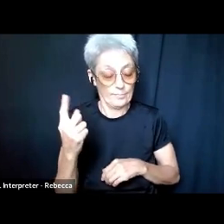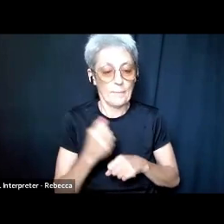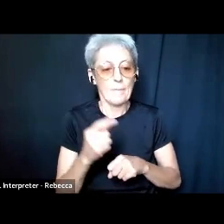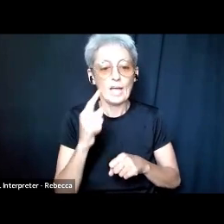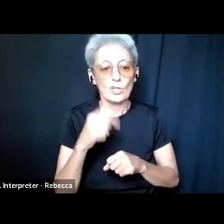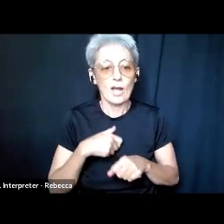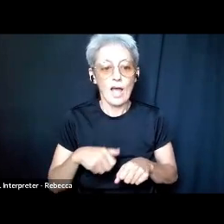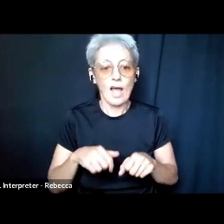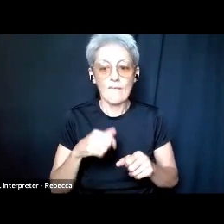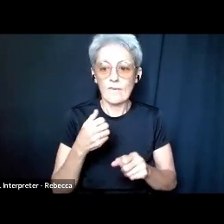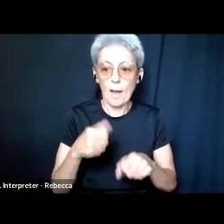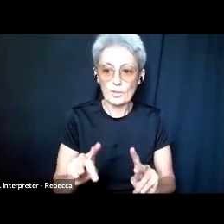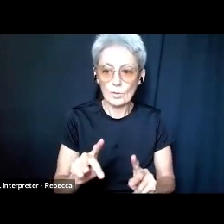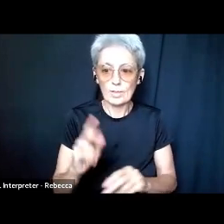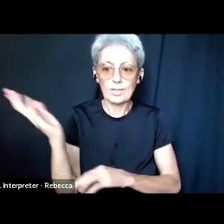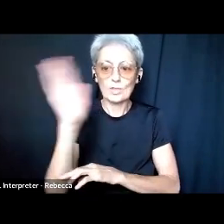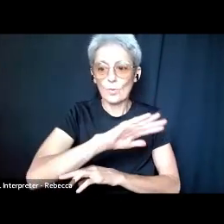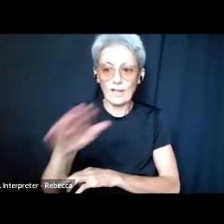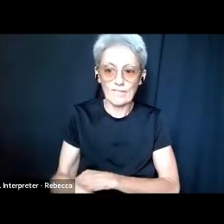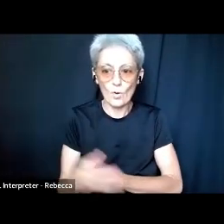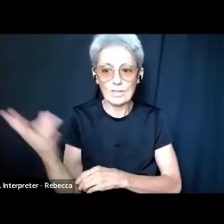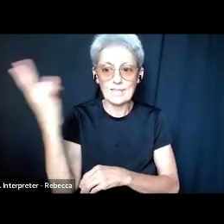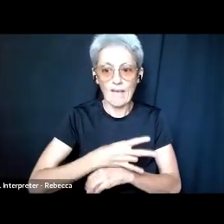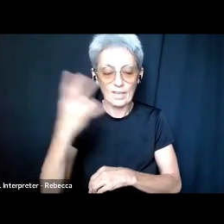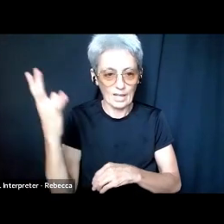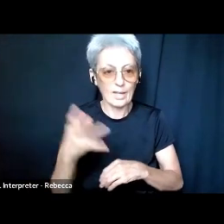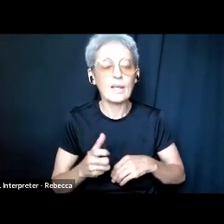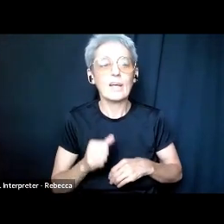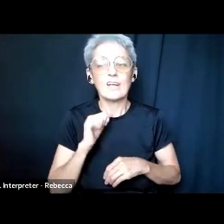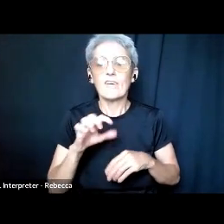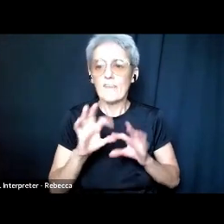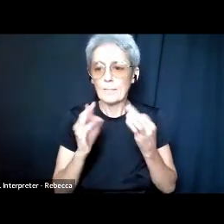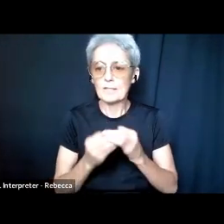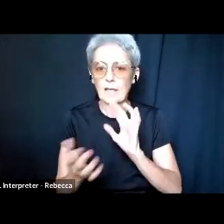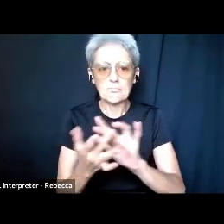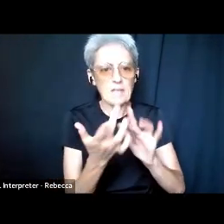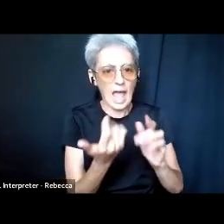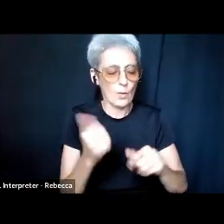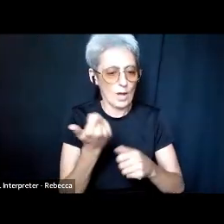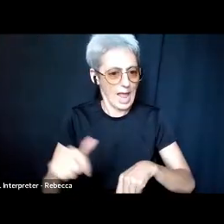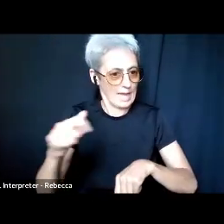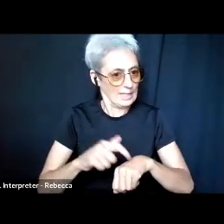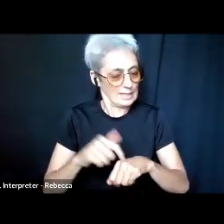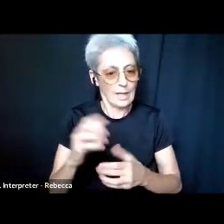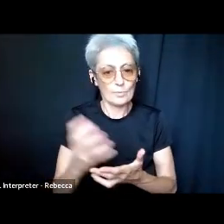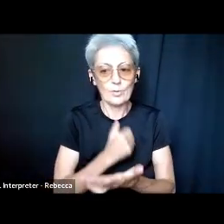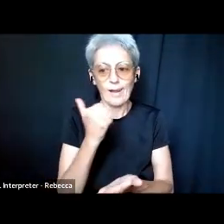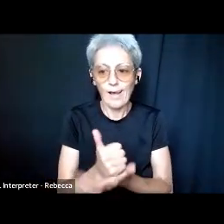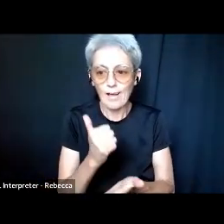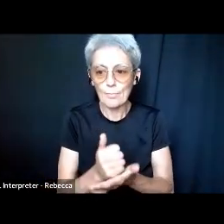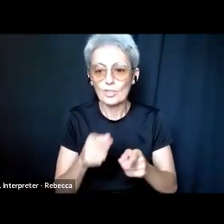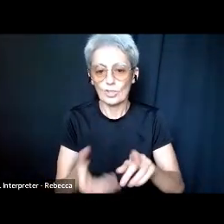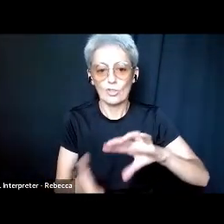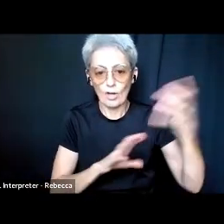for families to reach out, to be supported, and to get help in a crisis. And crisis is part of a